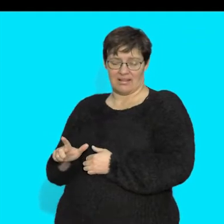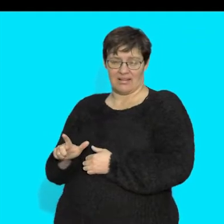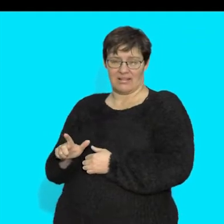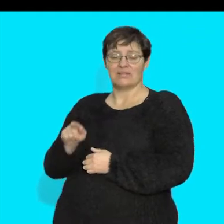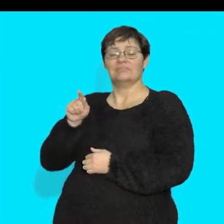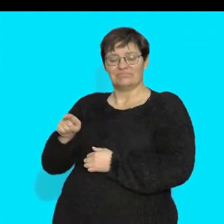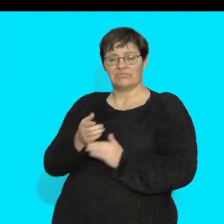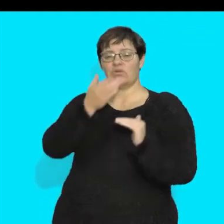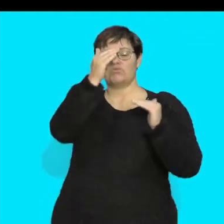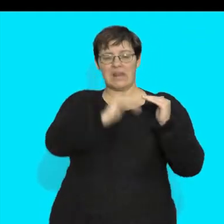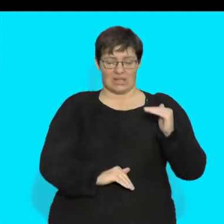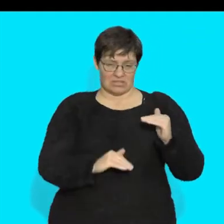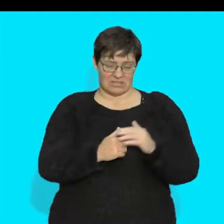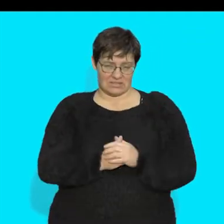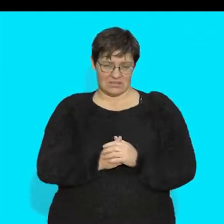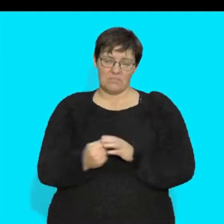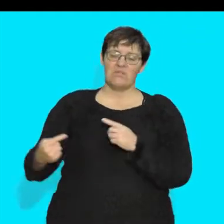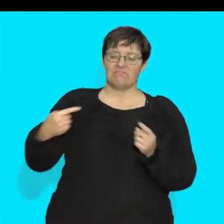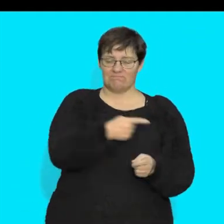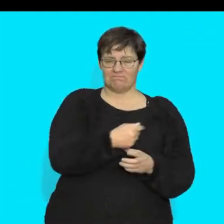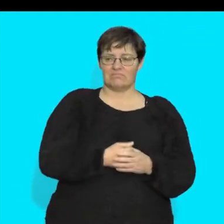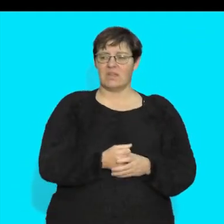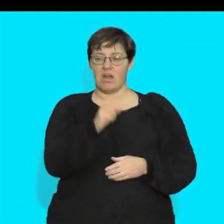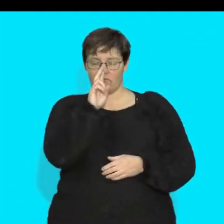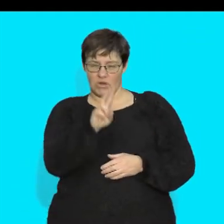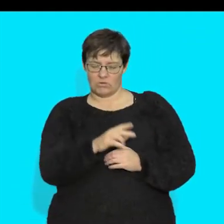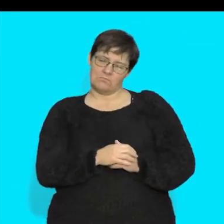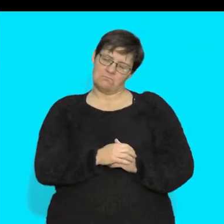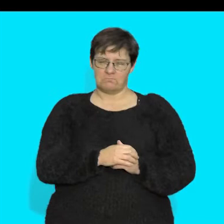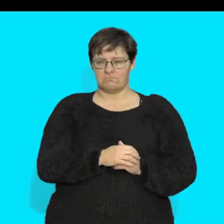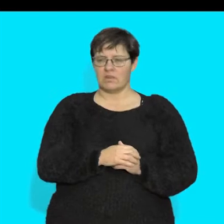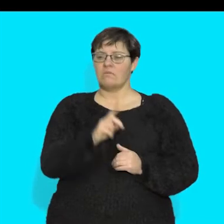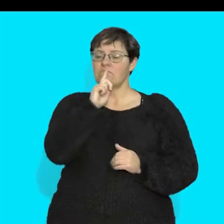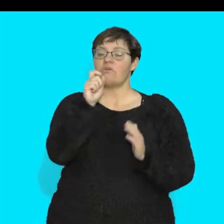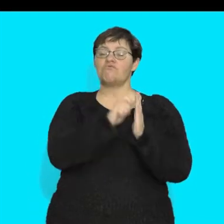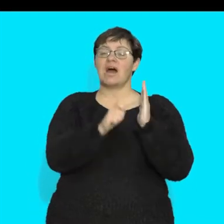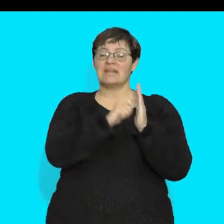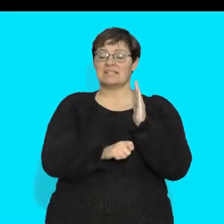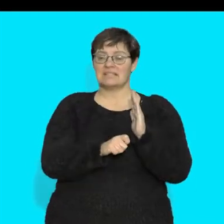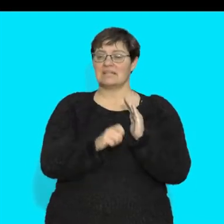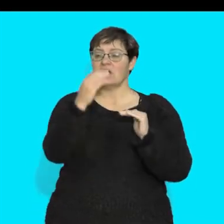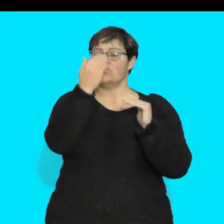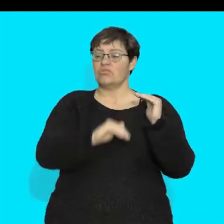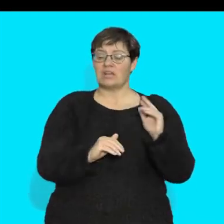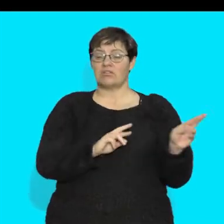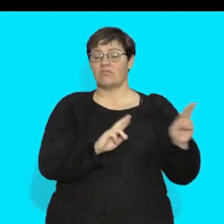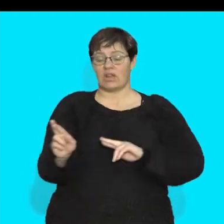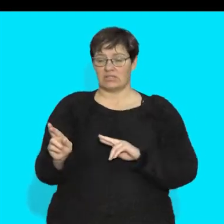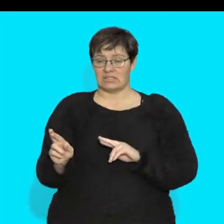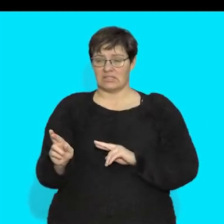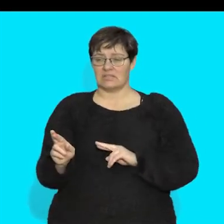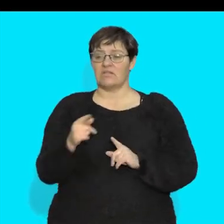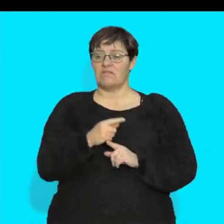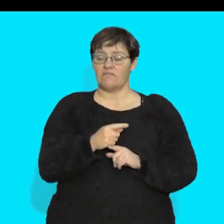aluminium. So what is that? That's the reduction reaction. And so if we look over here, we can write the